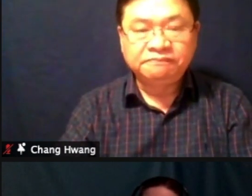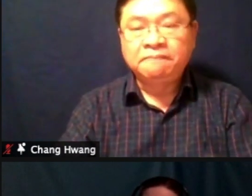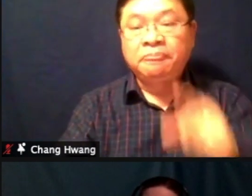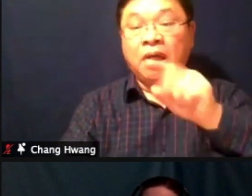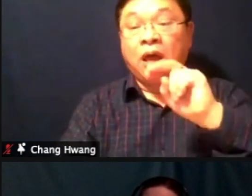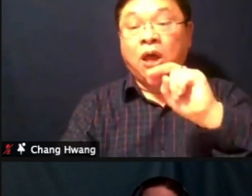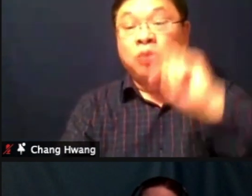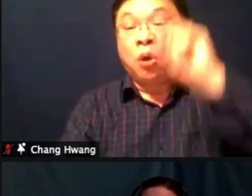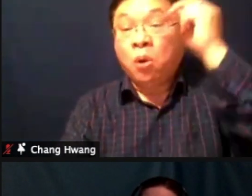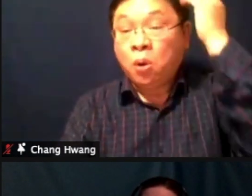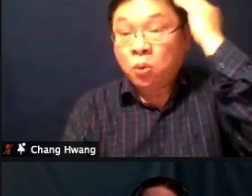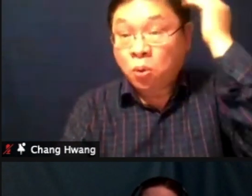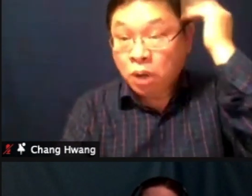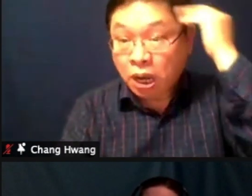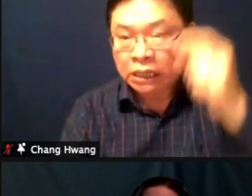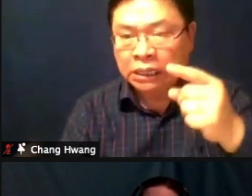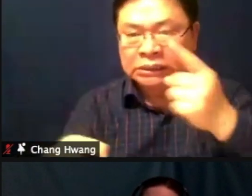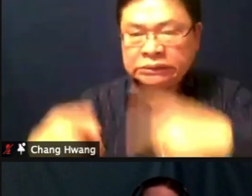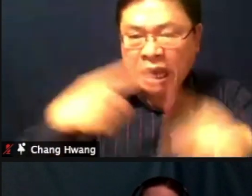very difficult.